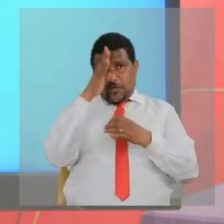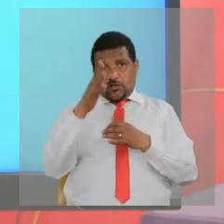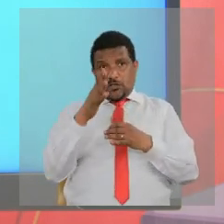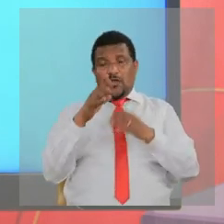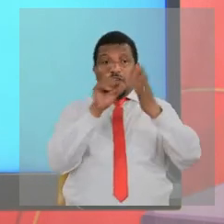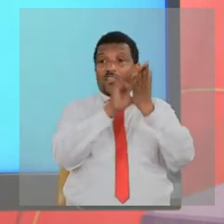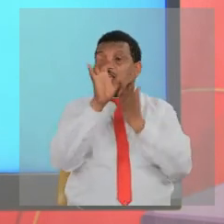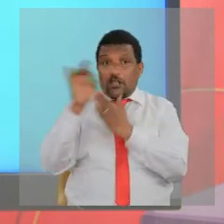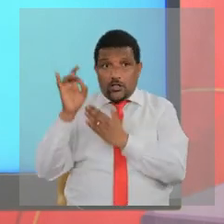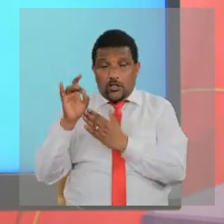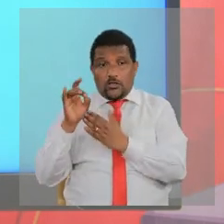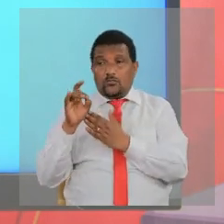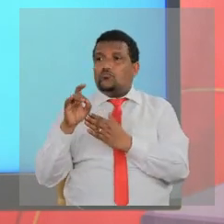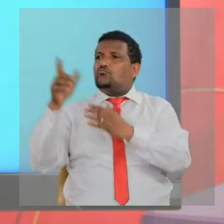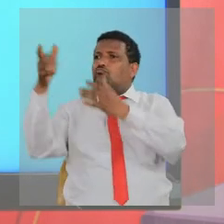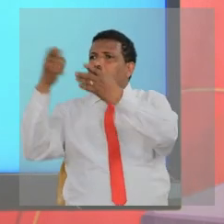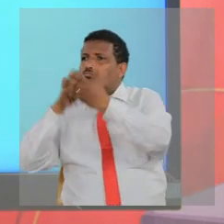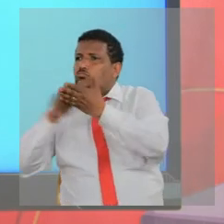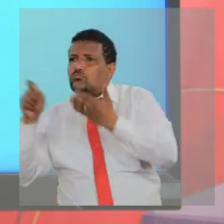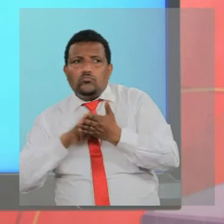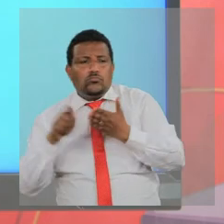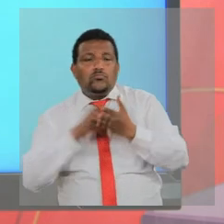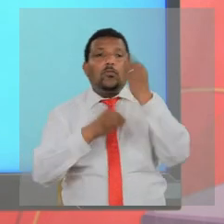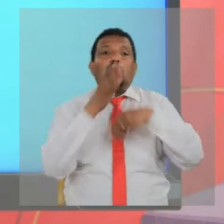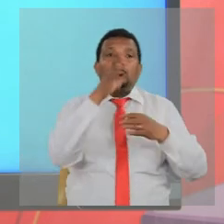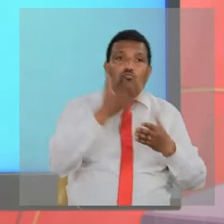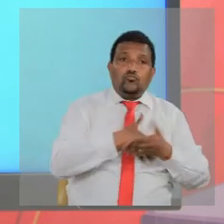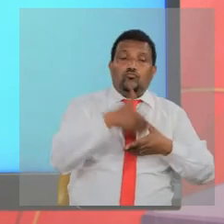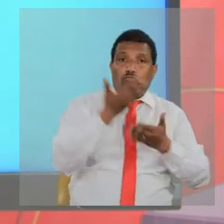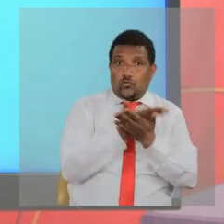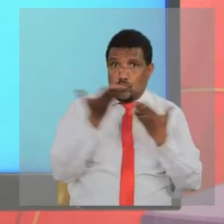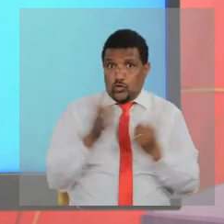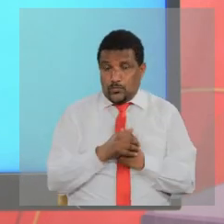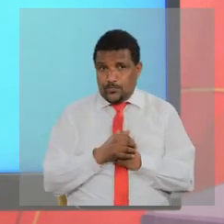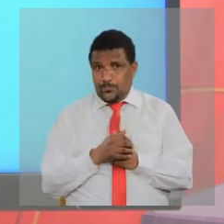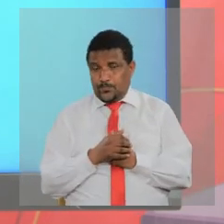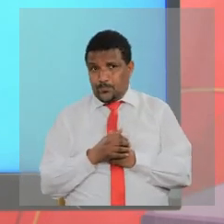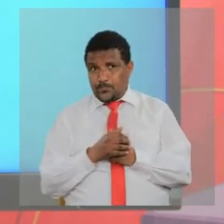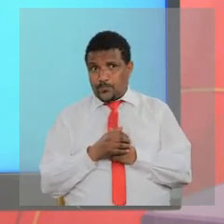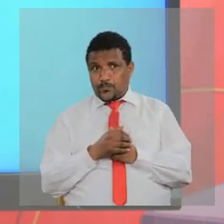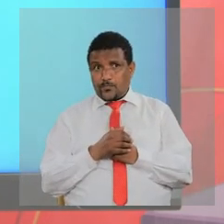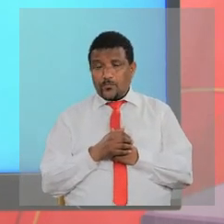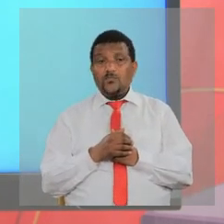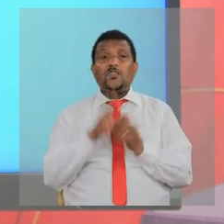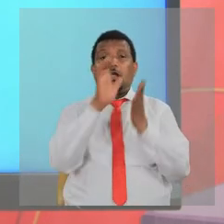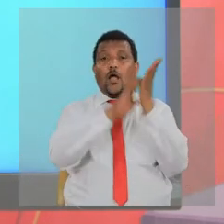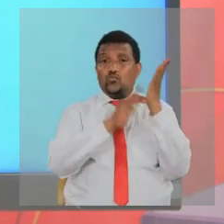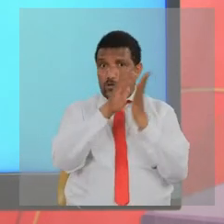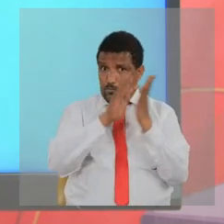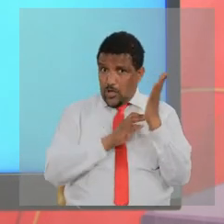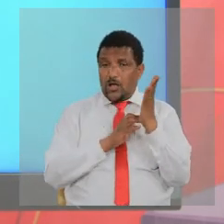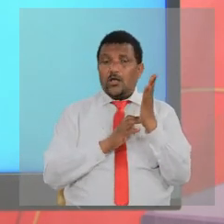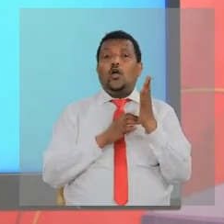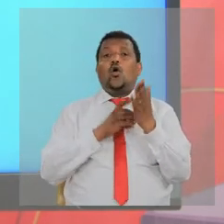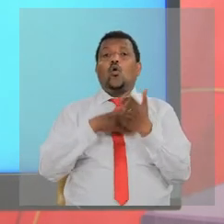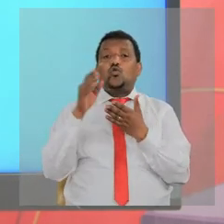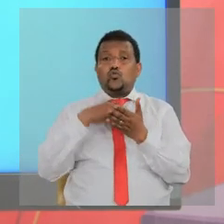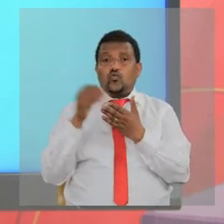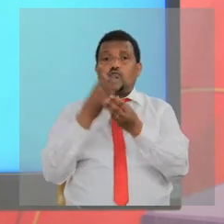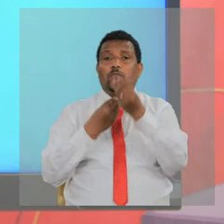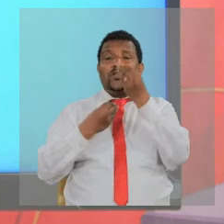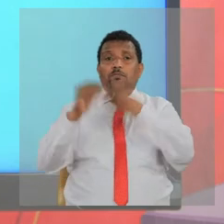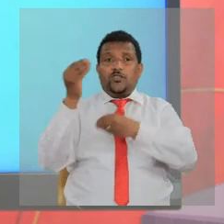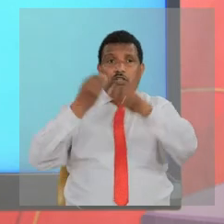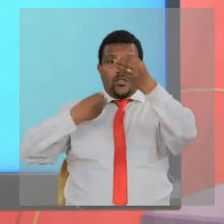or changes in stock. These are unsold outputs, and it is calculated by the cost of